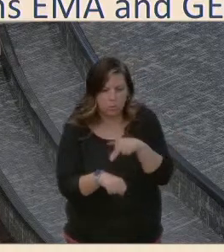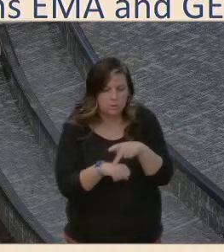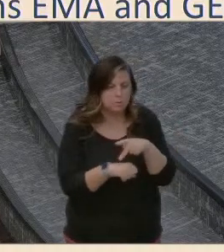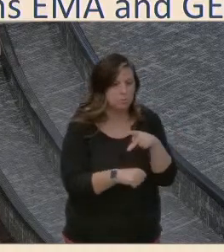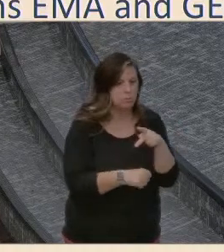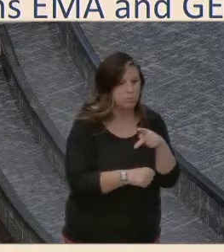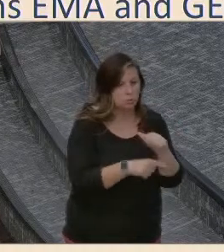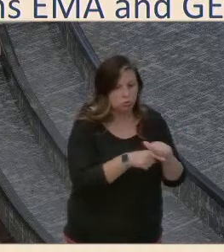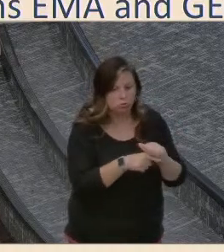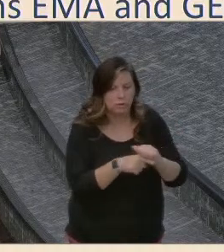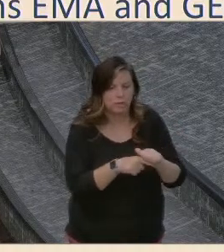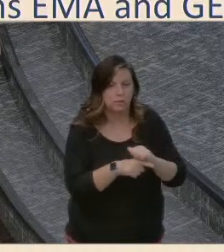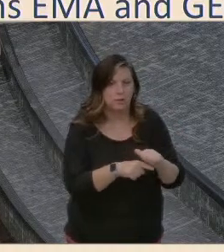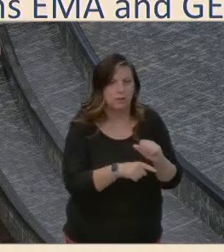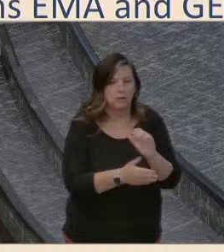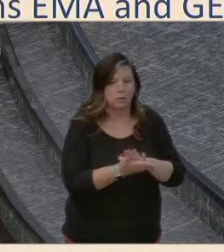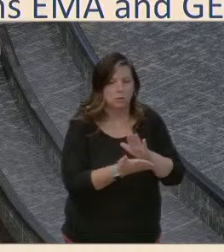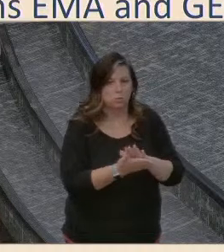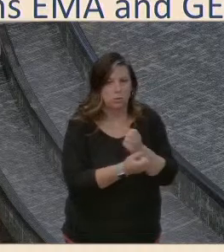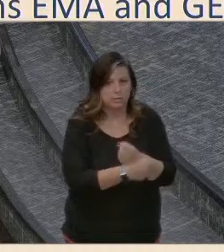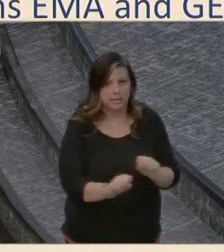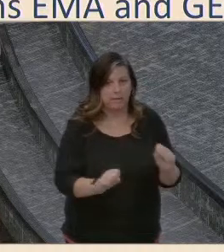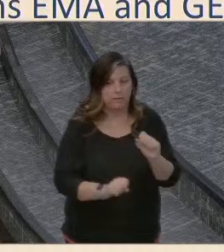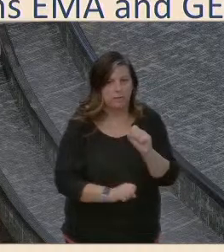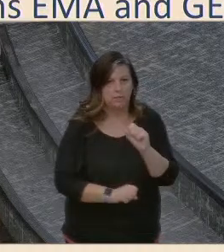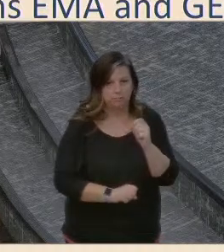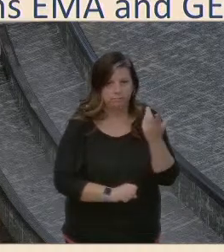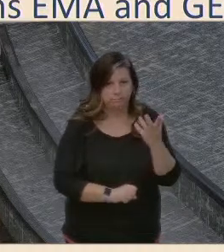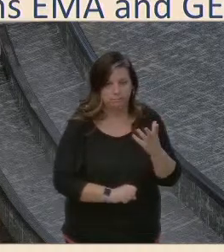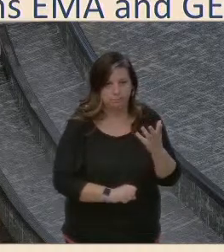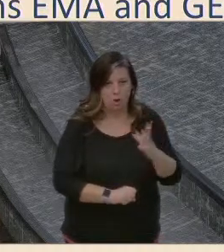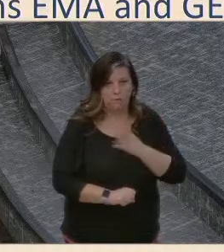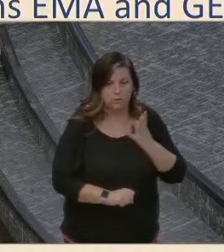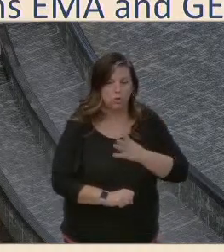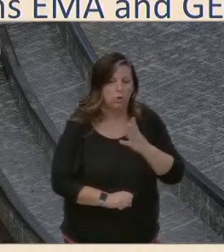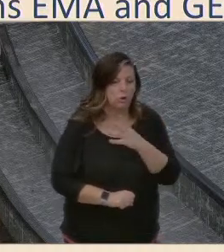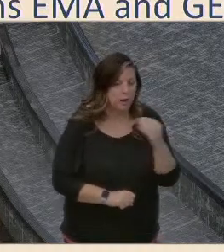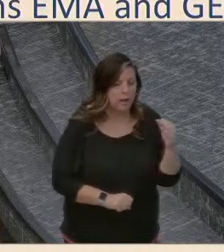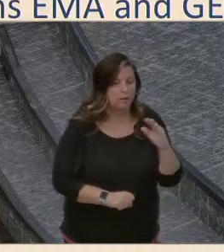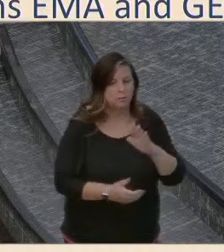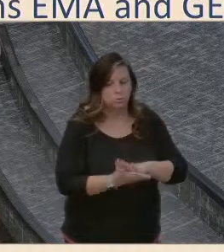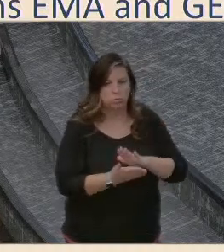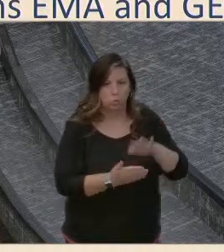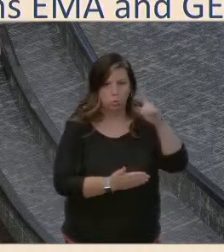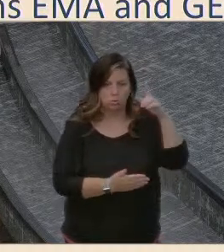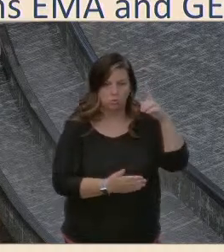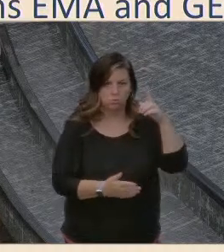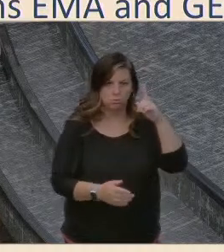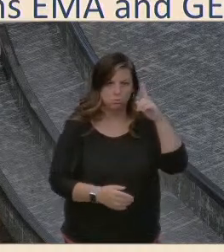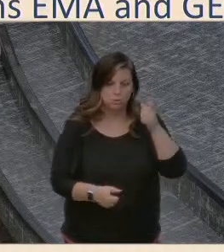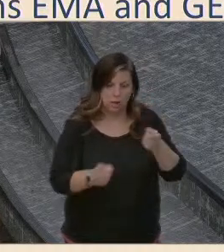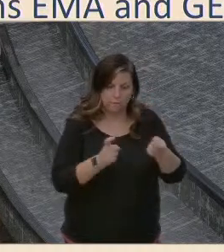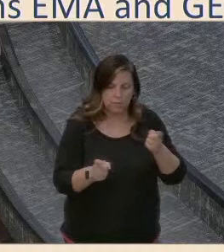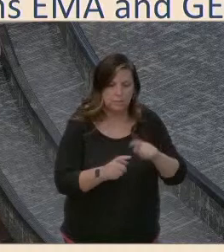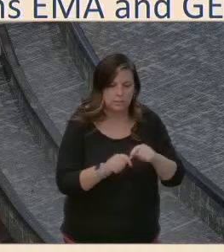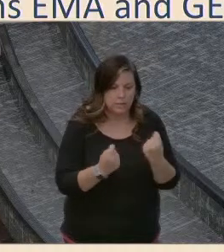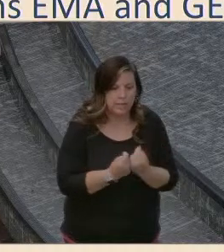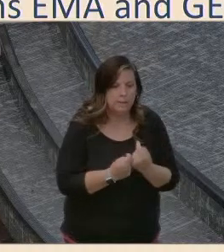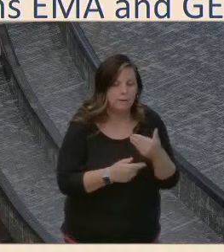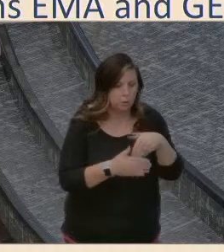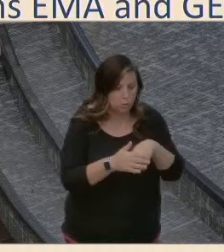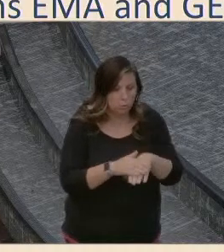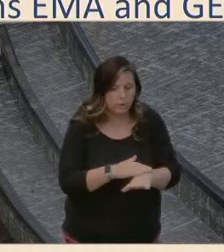officers, meeting with the school safety teams, the school governance teams, going to staff meetings, doing tabletop